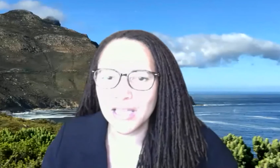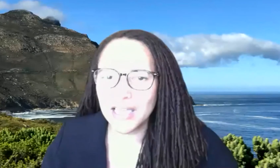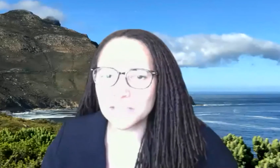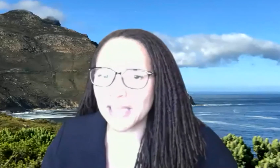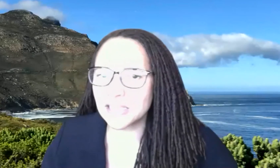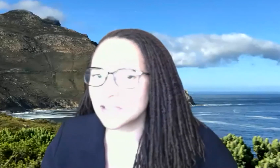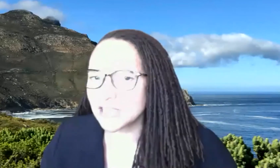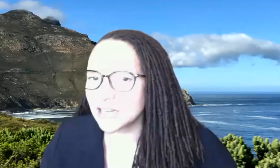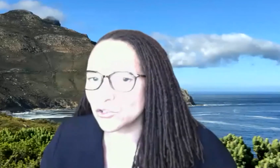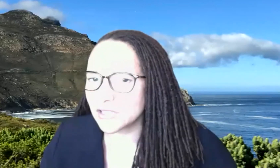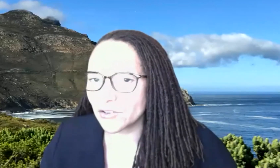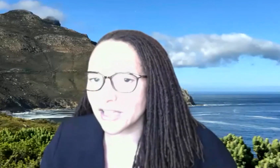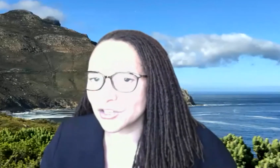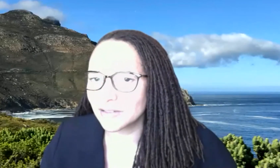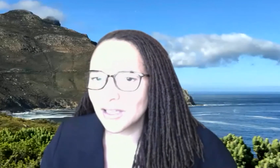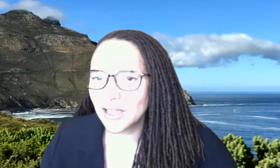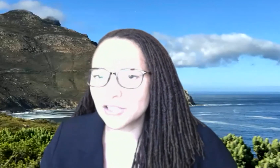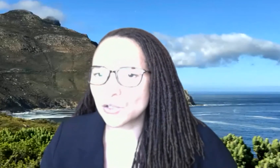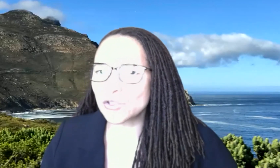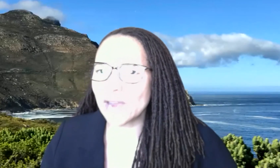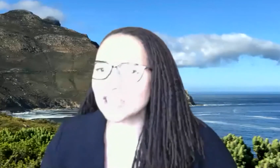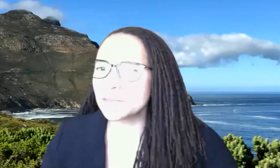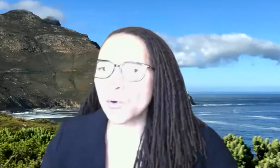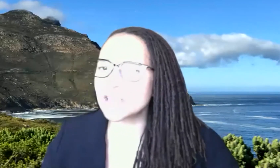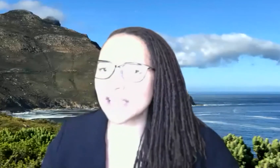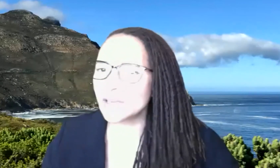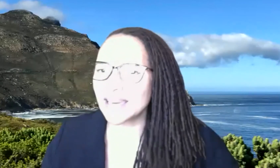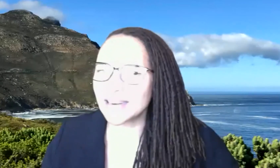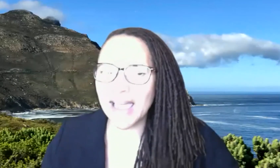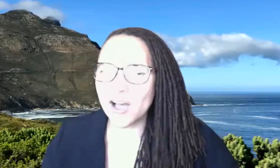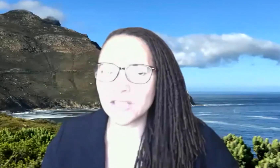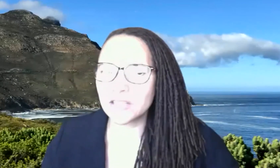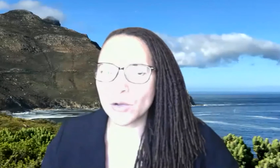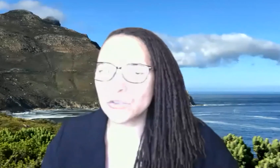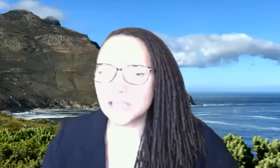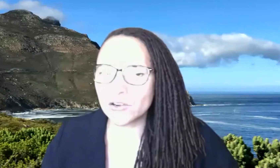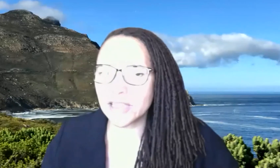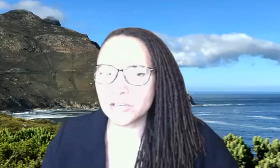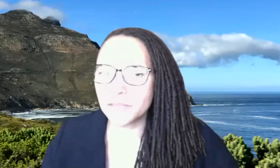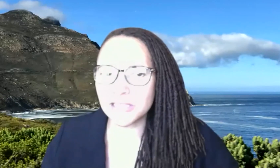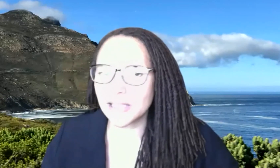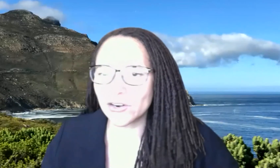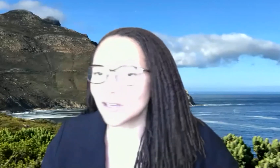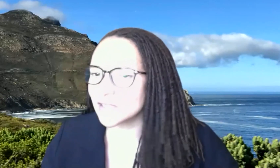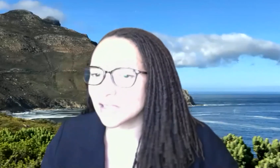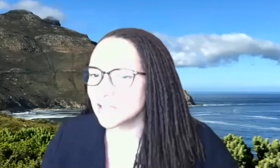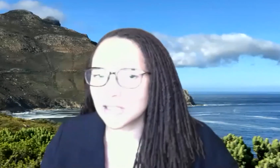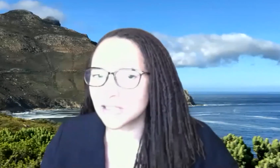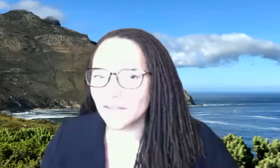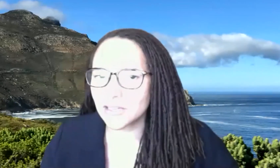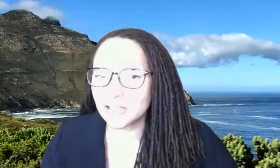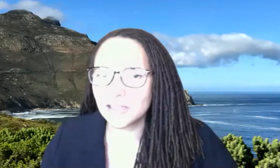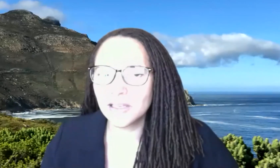system is based in residential segregation. And schools are actually more segregated now than in the post-segregation busing era of the 60s